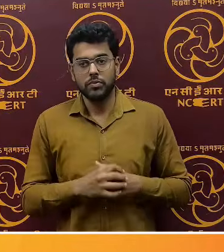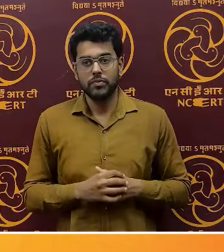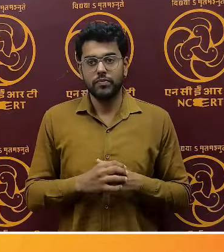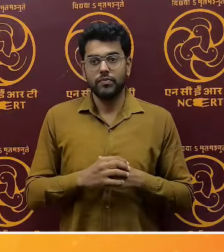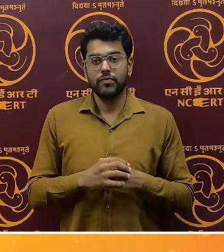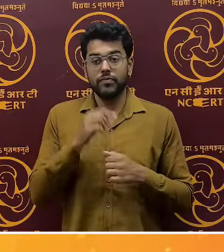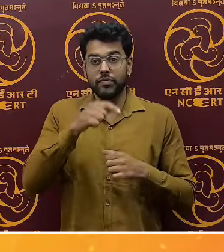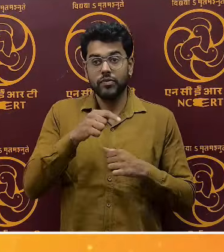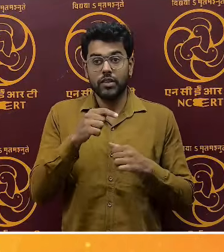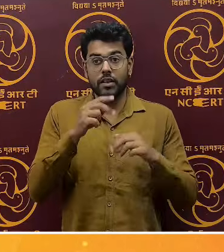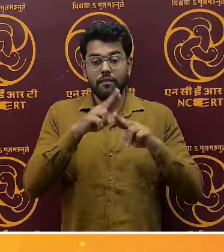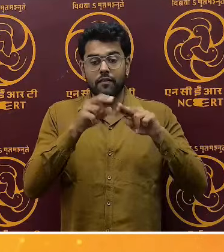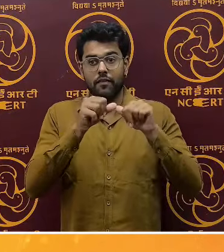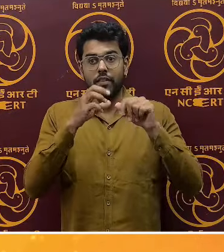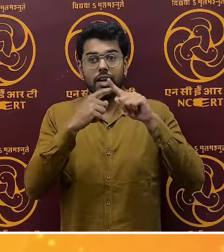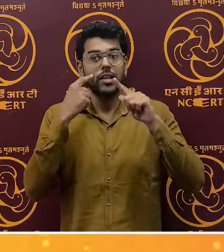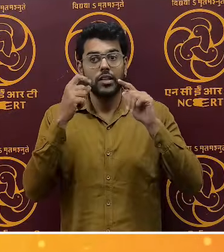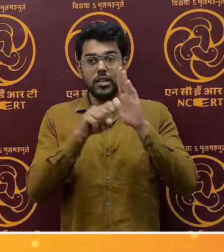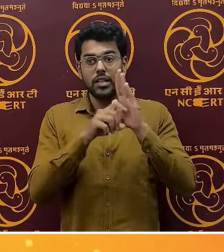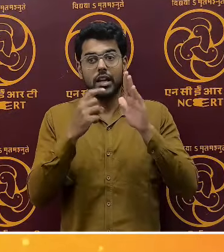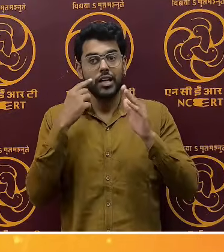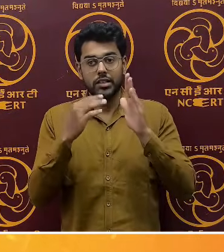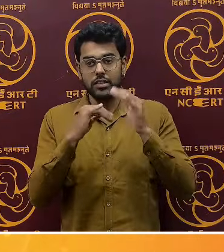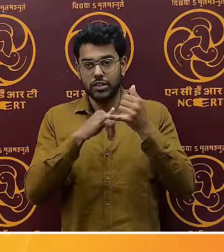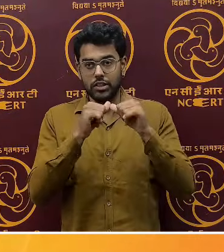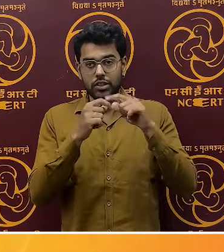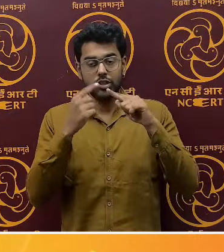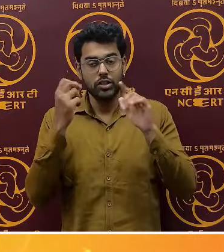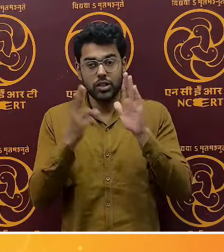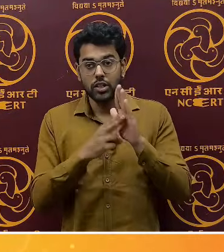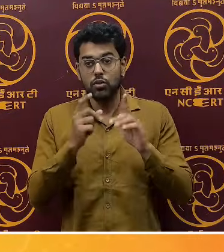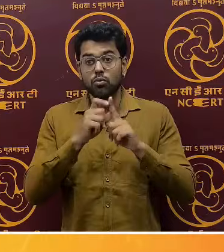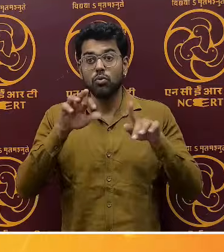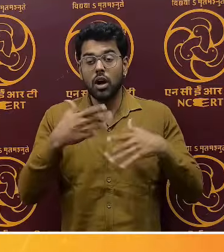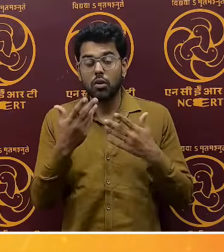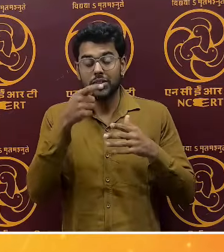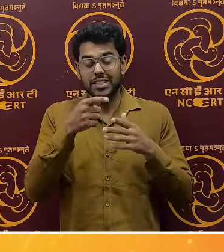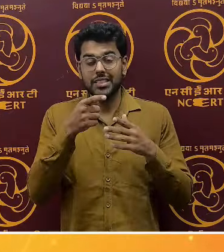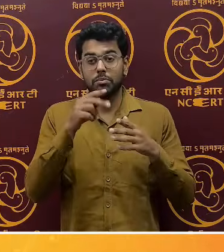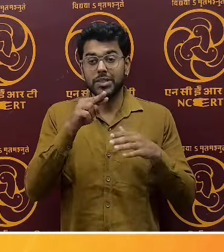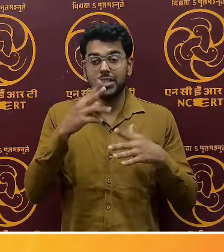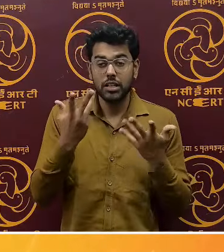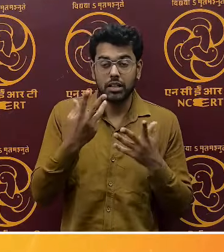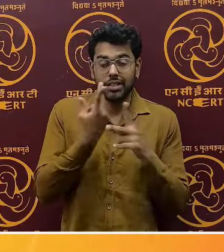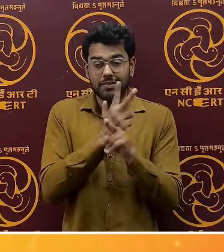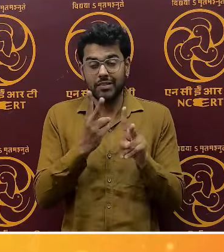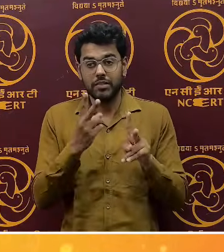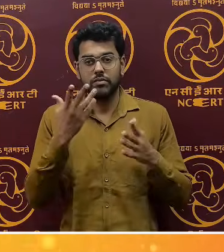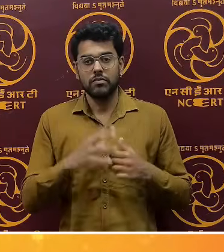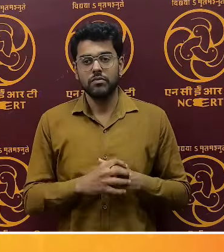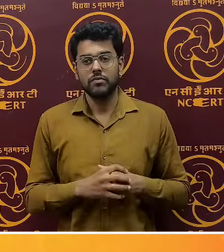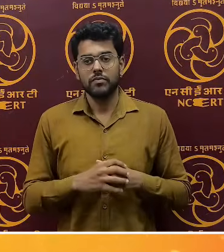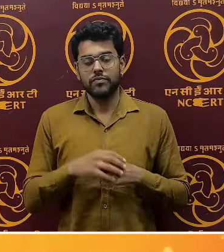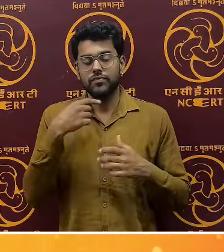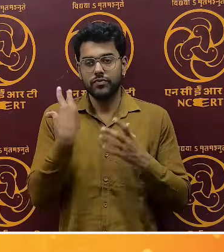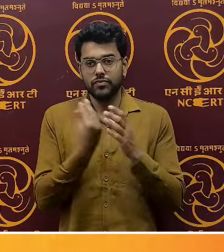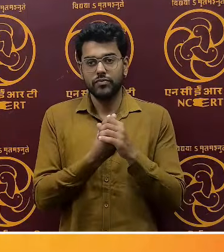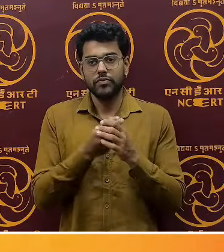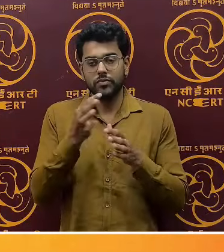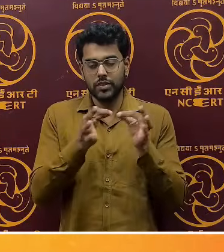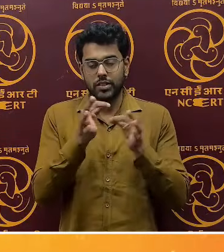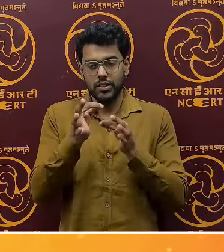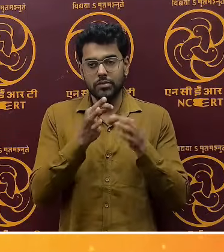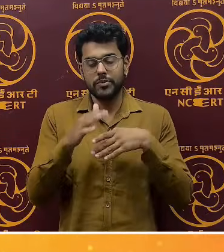what is the factorization, and what is the these factors, what are these factors, that will be